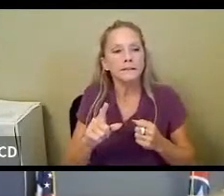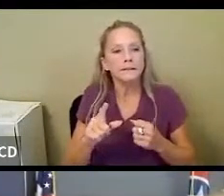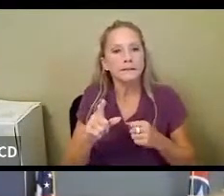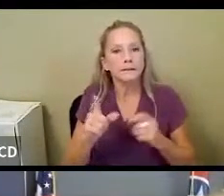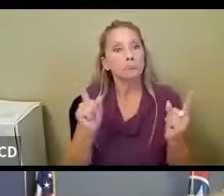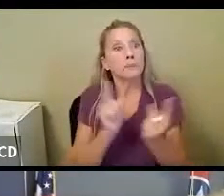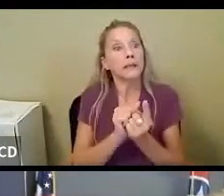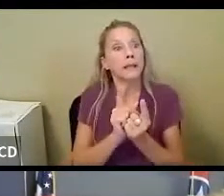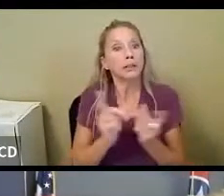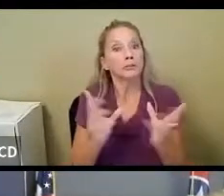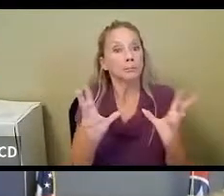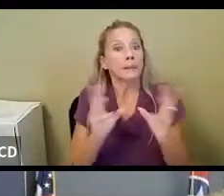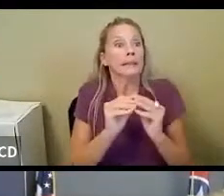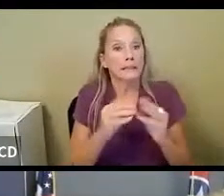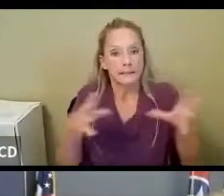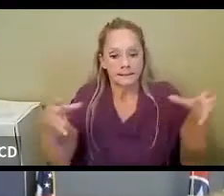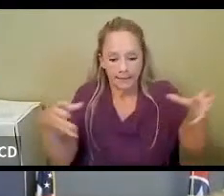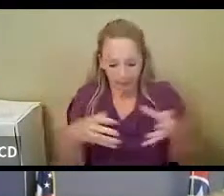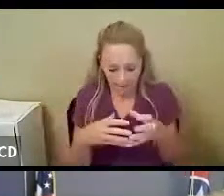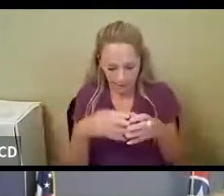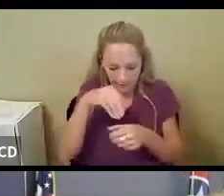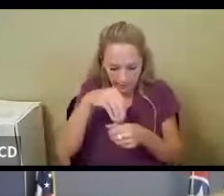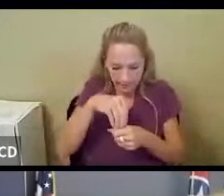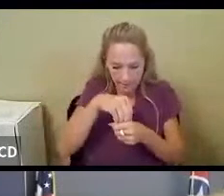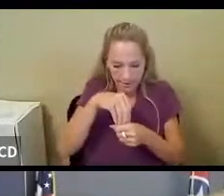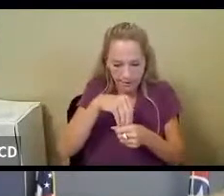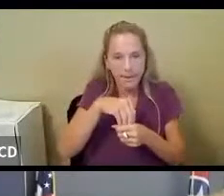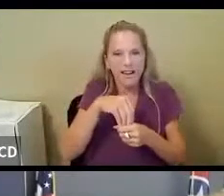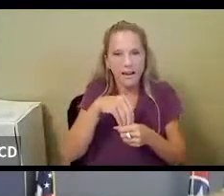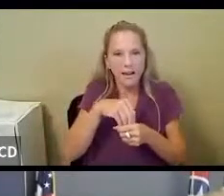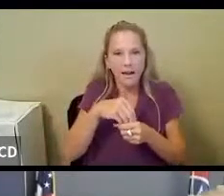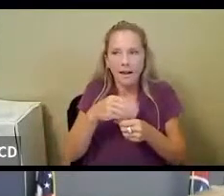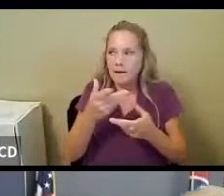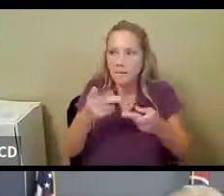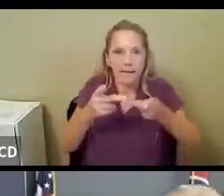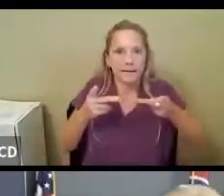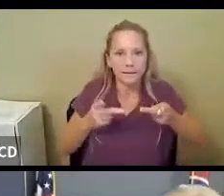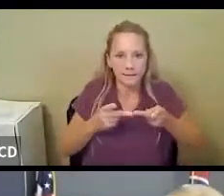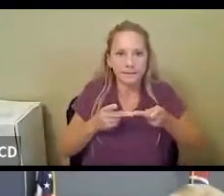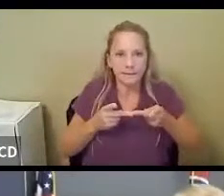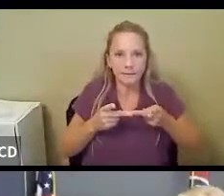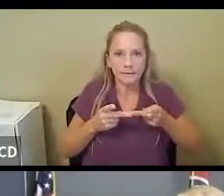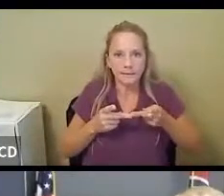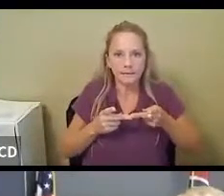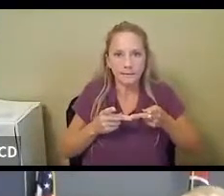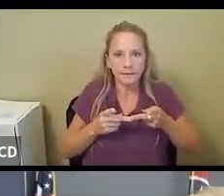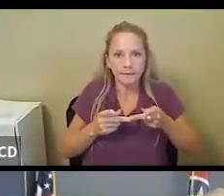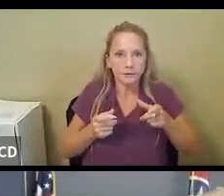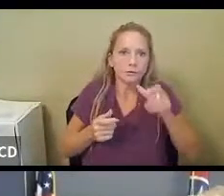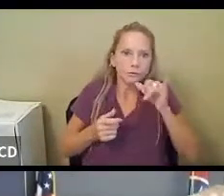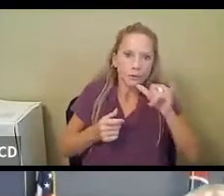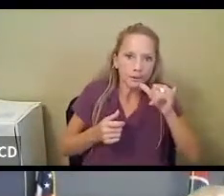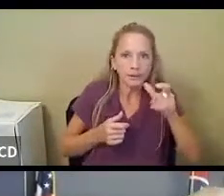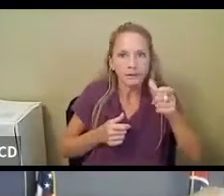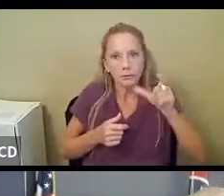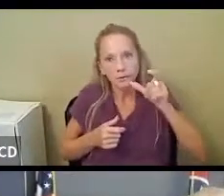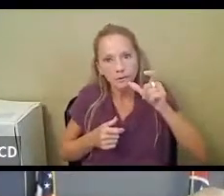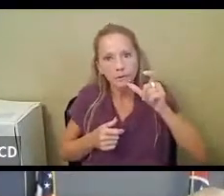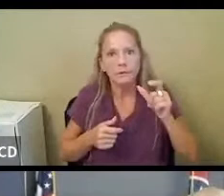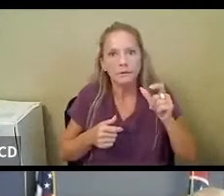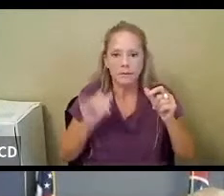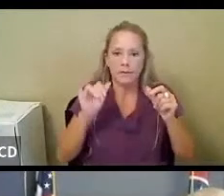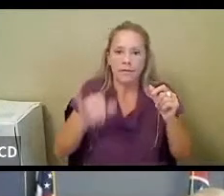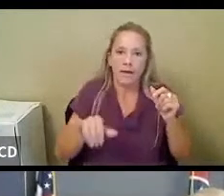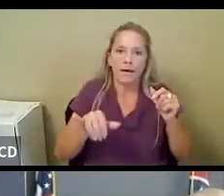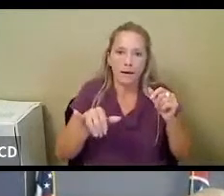the risk for COVID occurs. And so having this limitation has